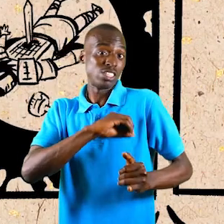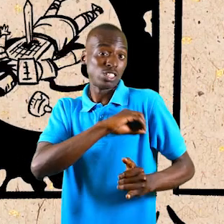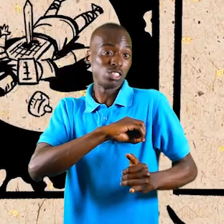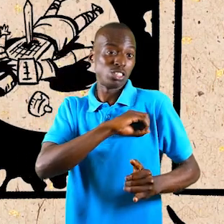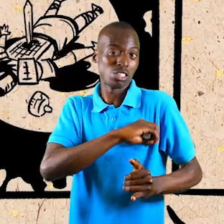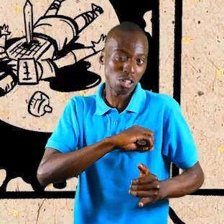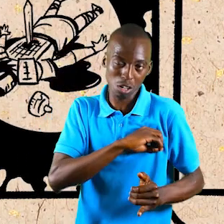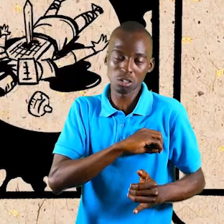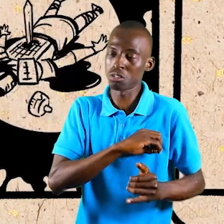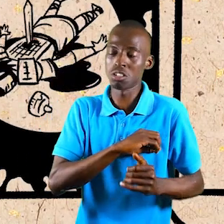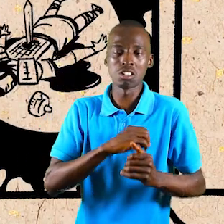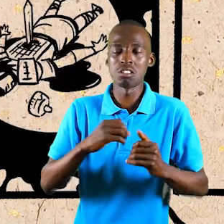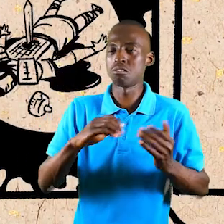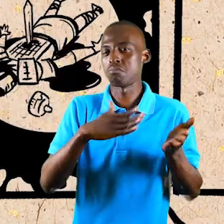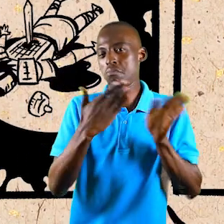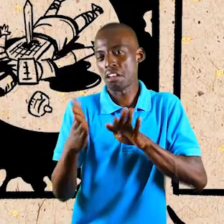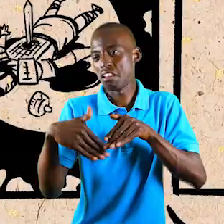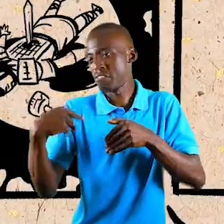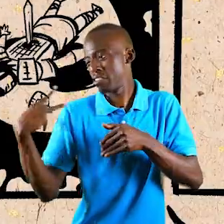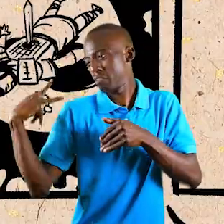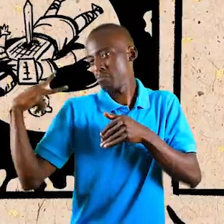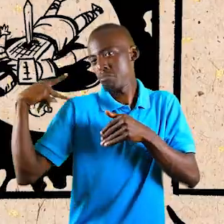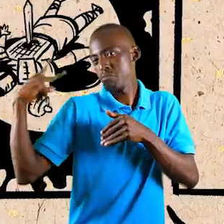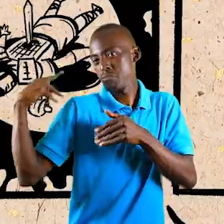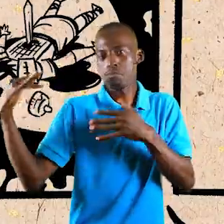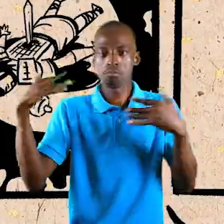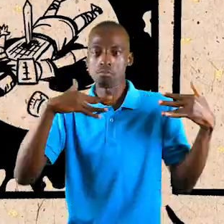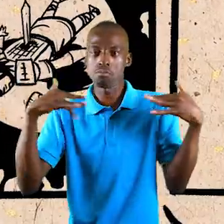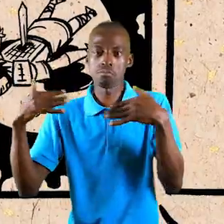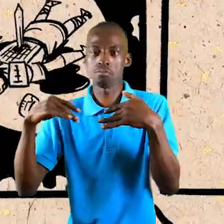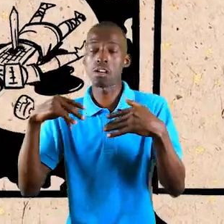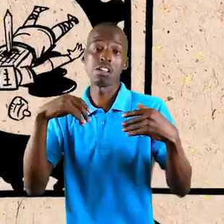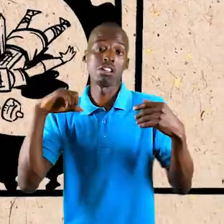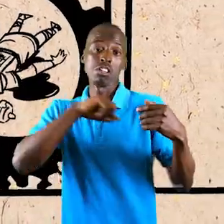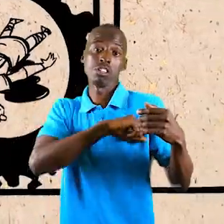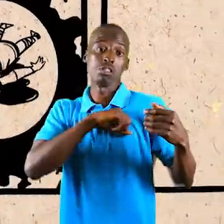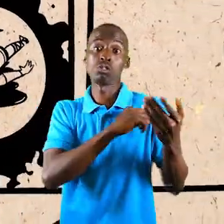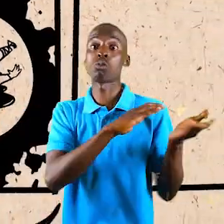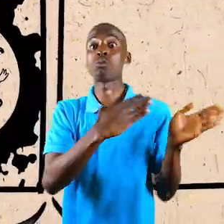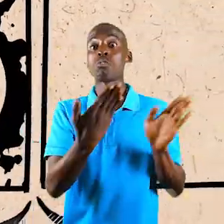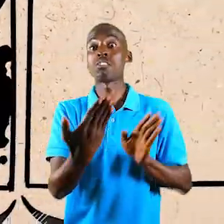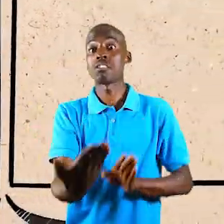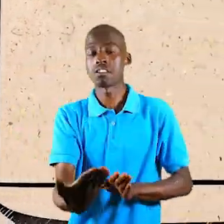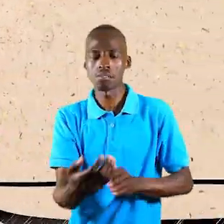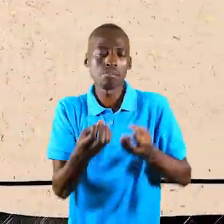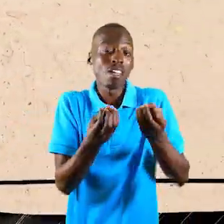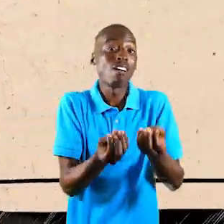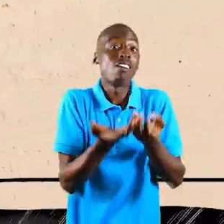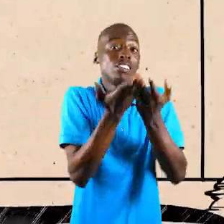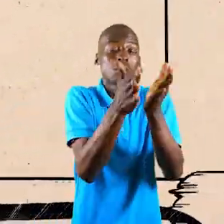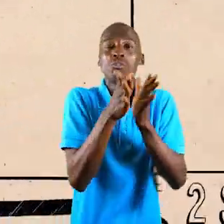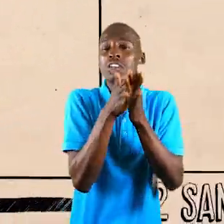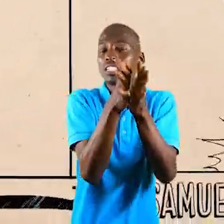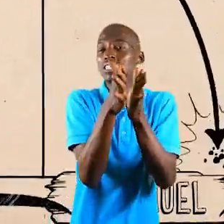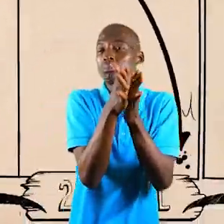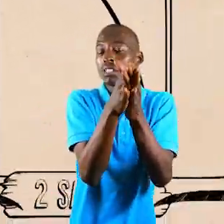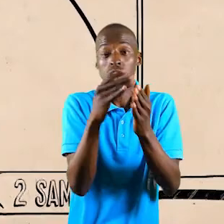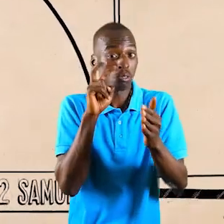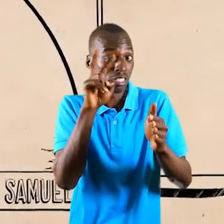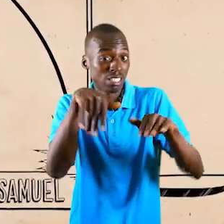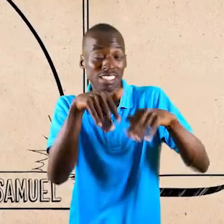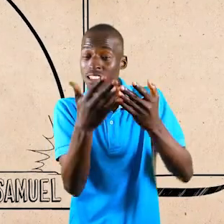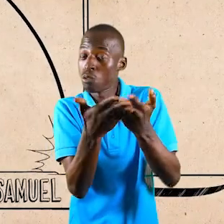to a grisly death after losing a battle with the Philistines. 1 Samuel tells some of the most intricate, well-told stories you